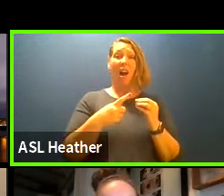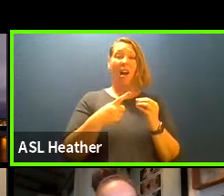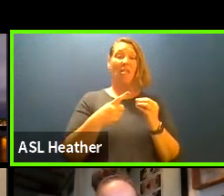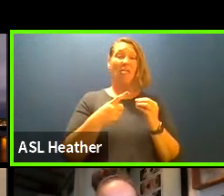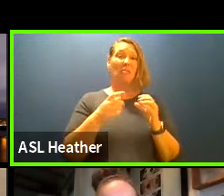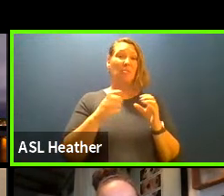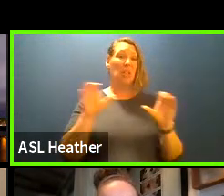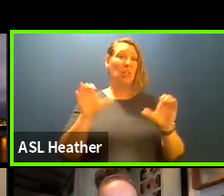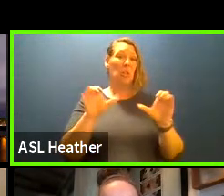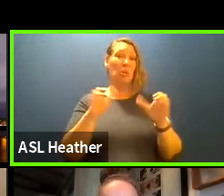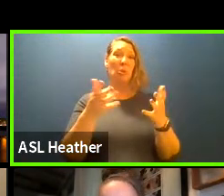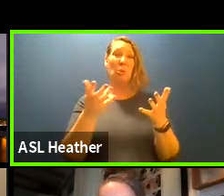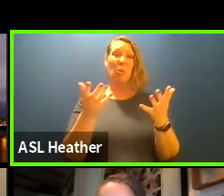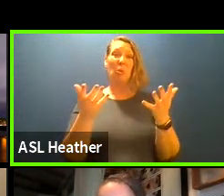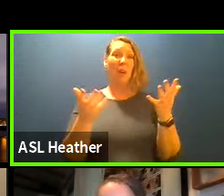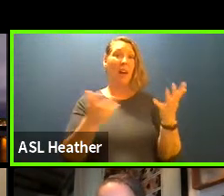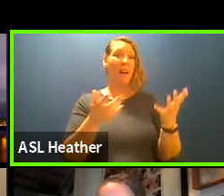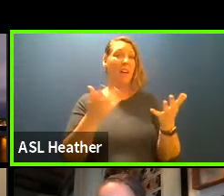do